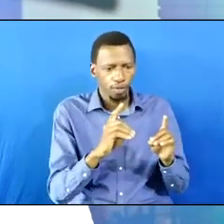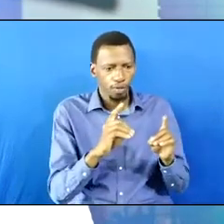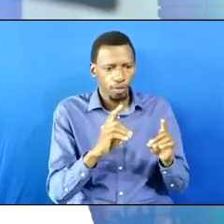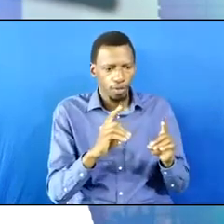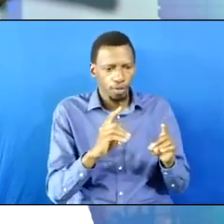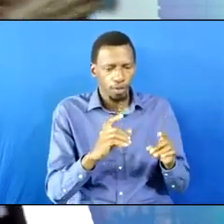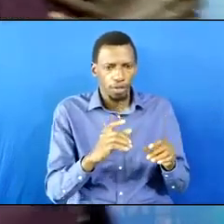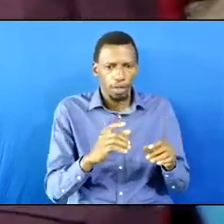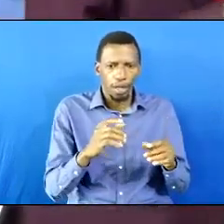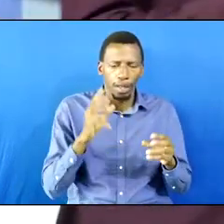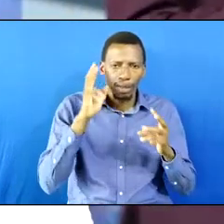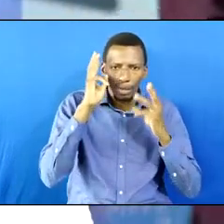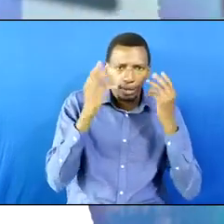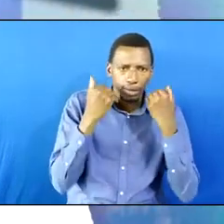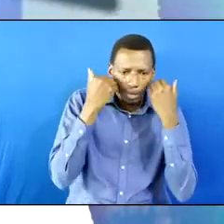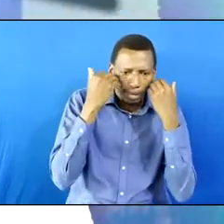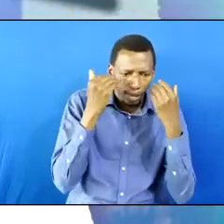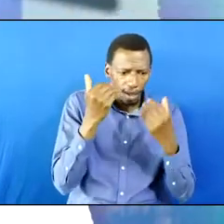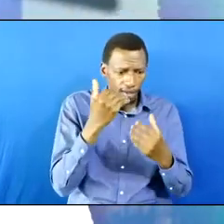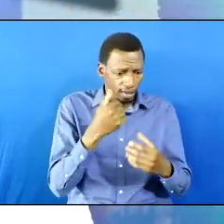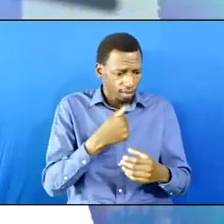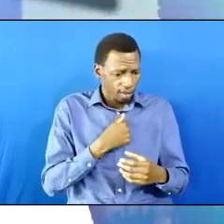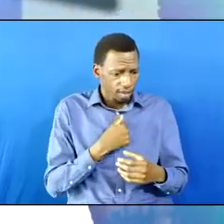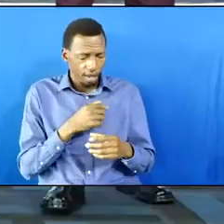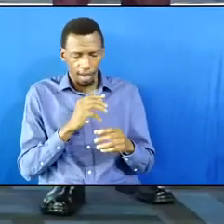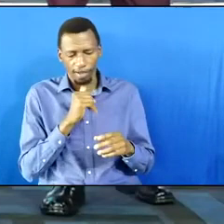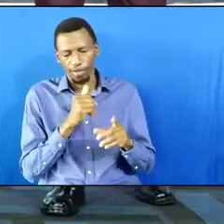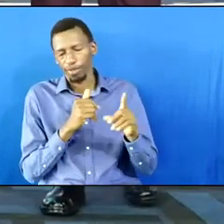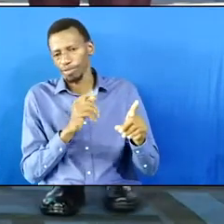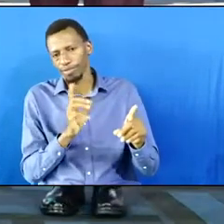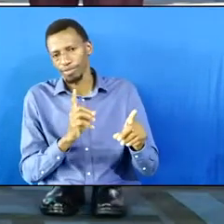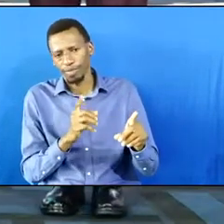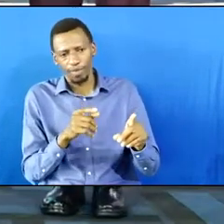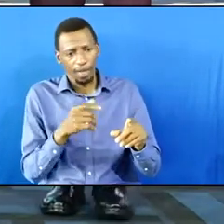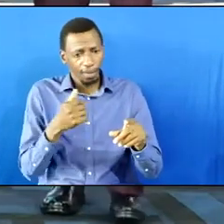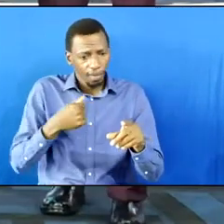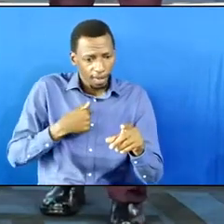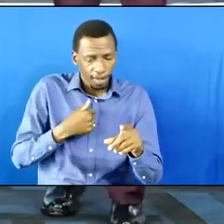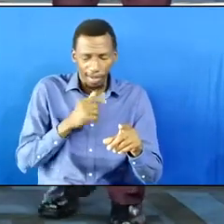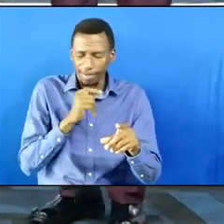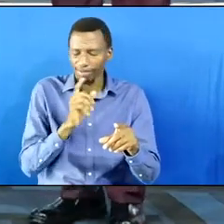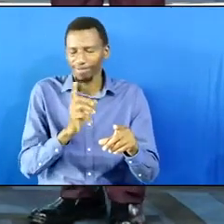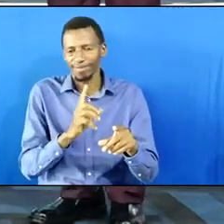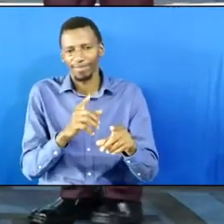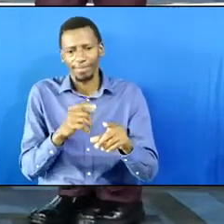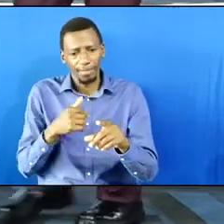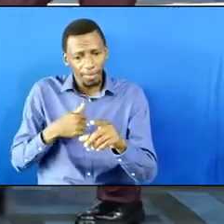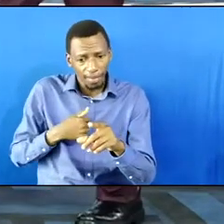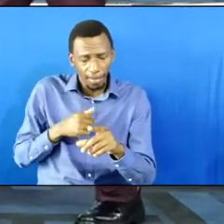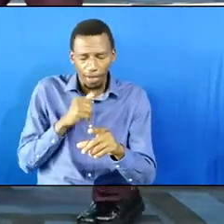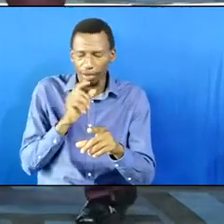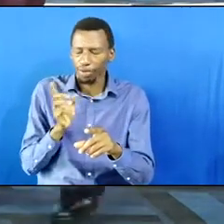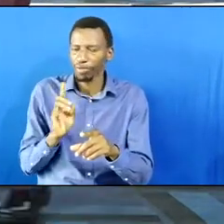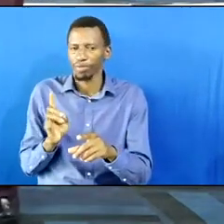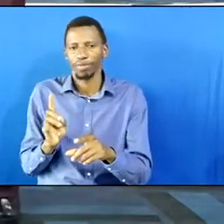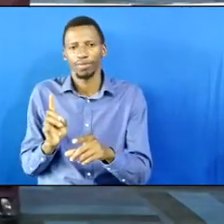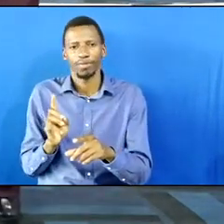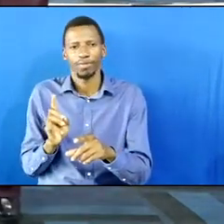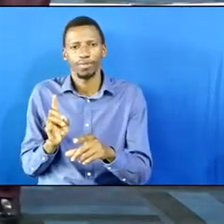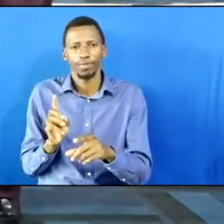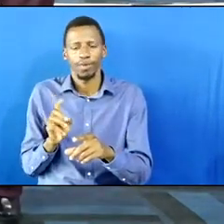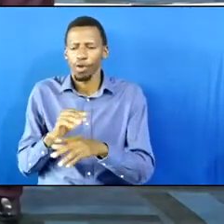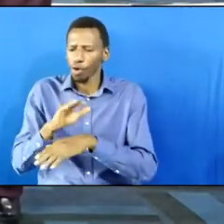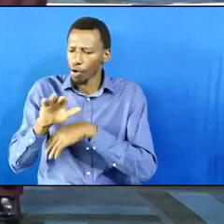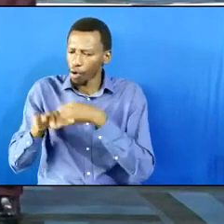looking. Lord, is it me? No, it is not you. Lord, is it me? No. Lord, is it me? No. Lord, is it me?